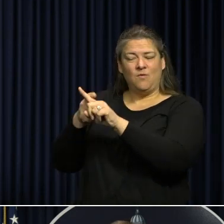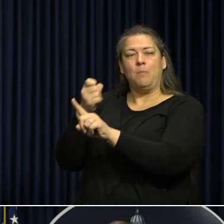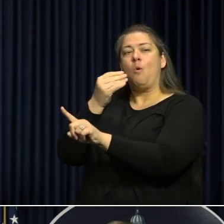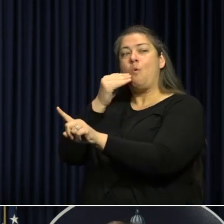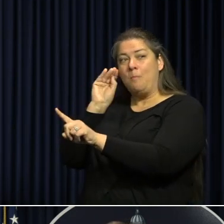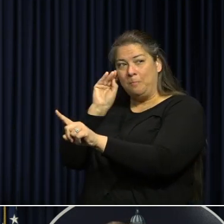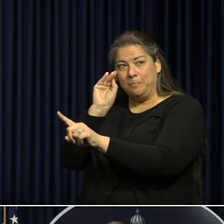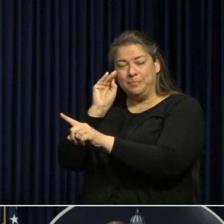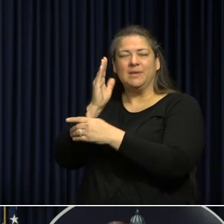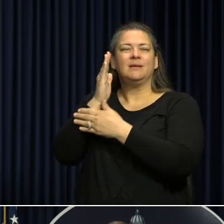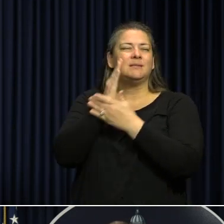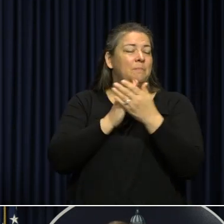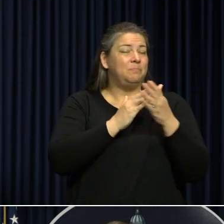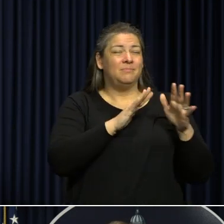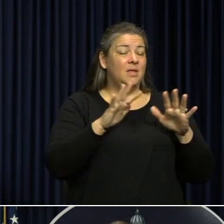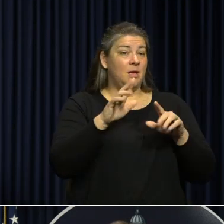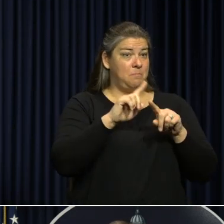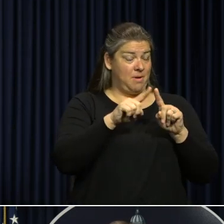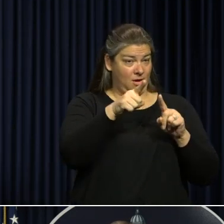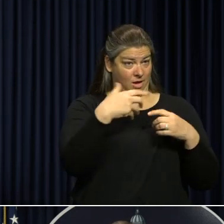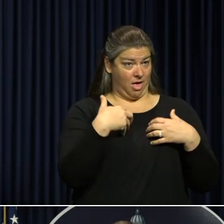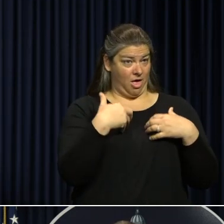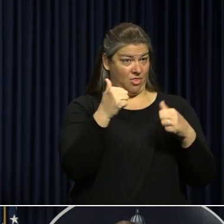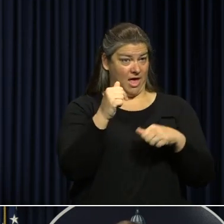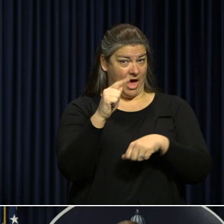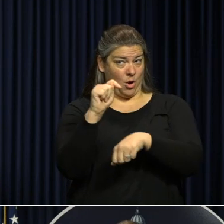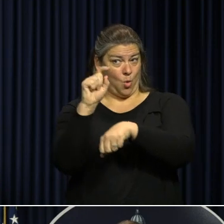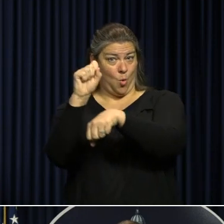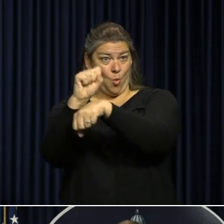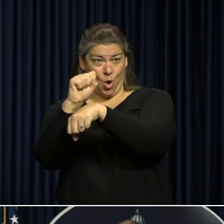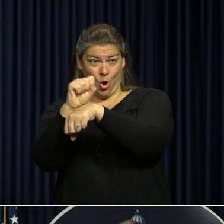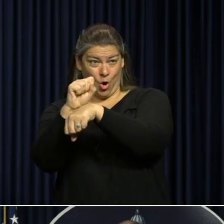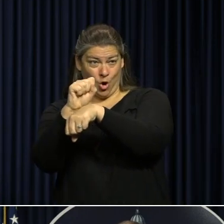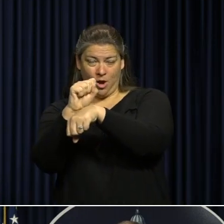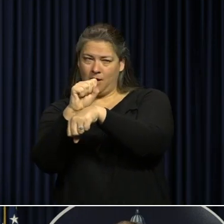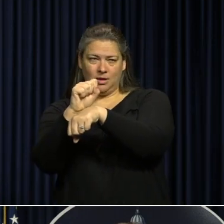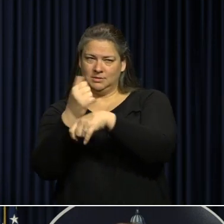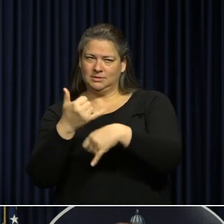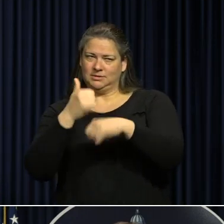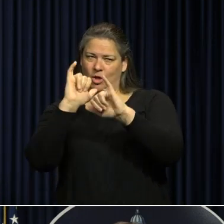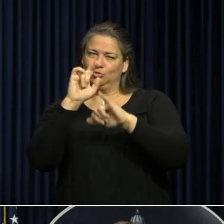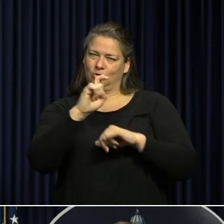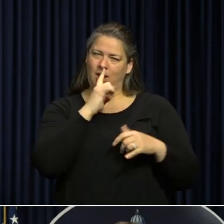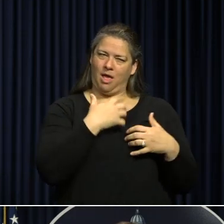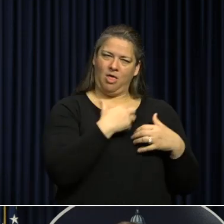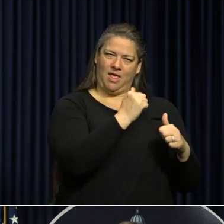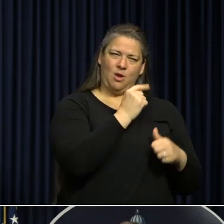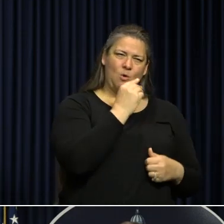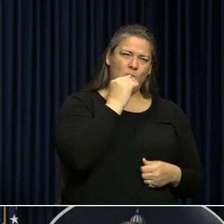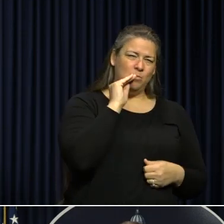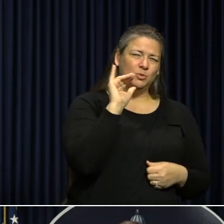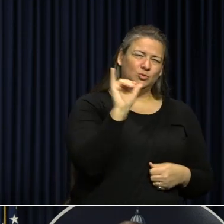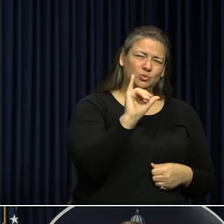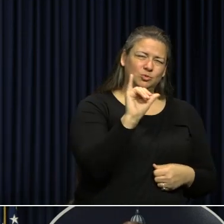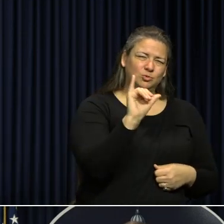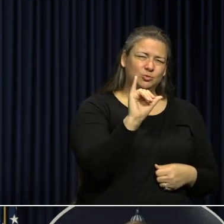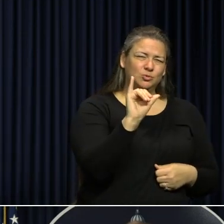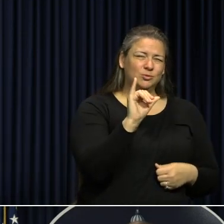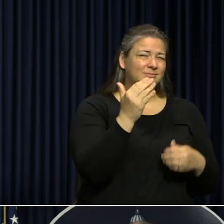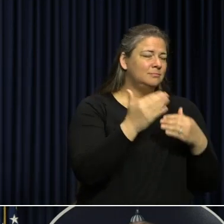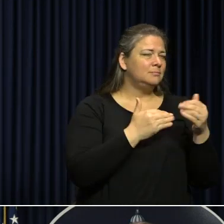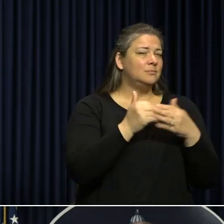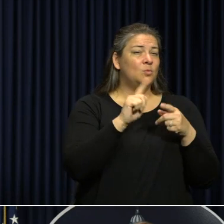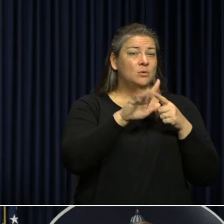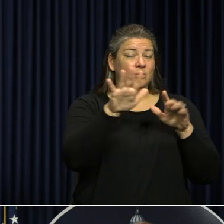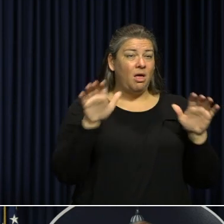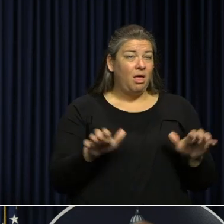at work doesn't mean that every other minute we shouldn't be healthy at home. And even when we can do a little bit more, it's still always going to